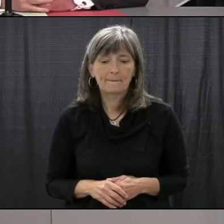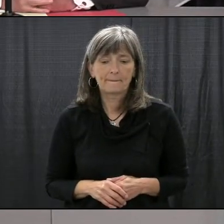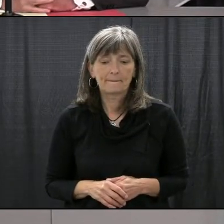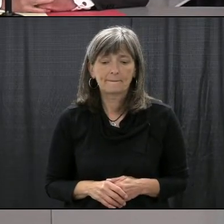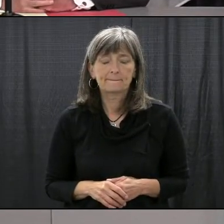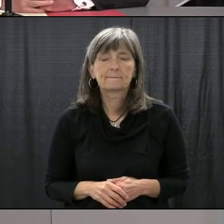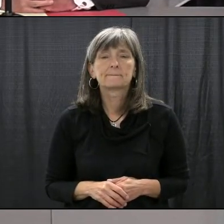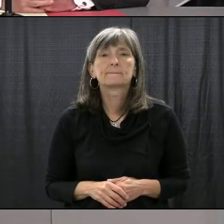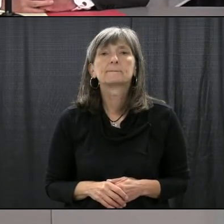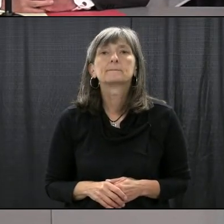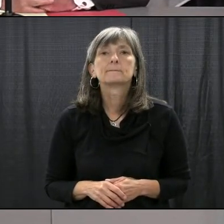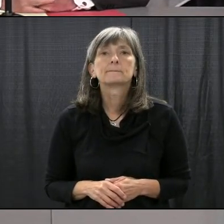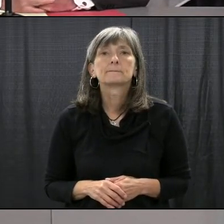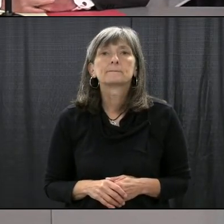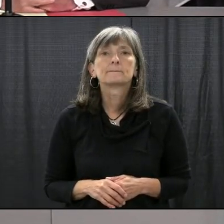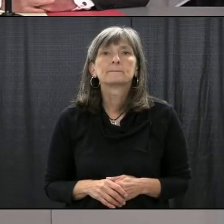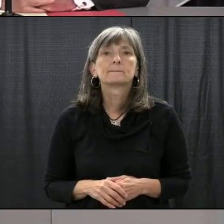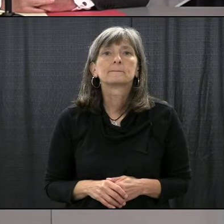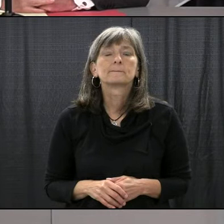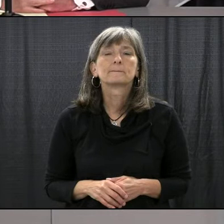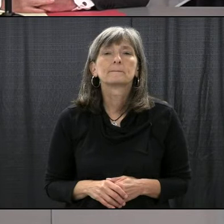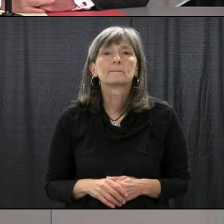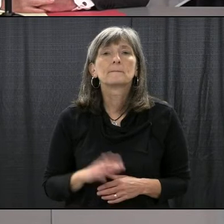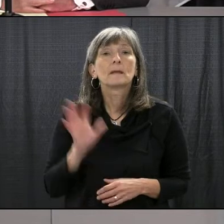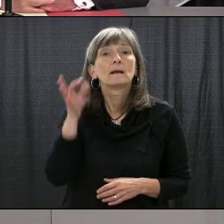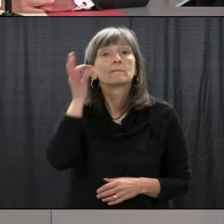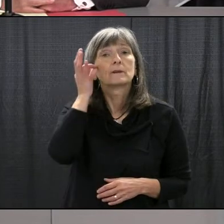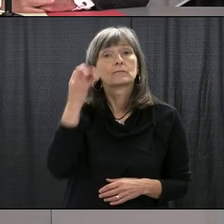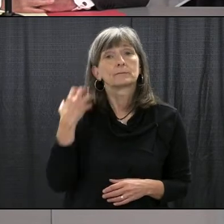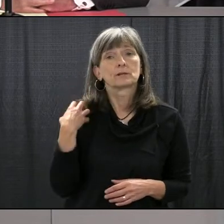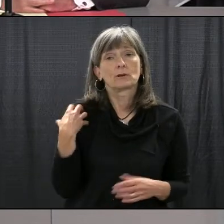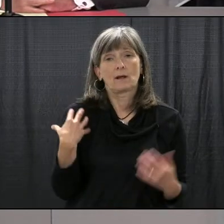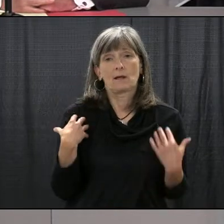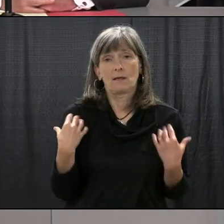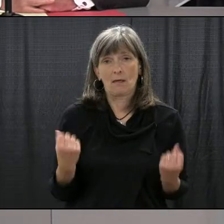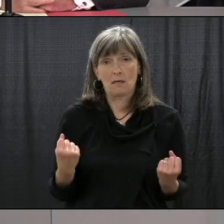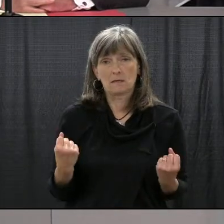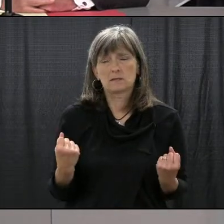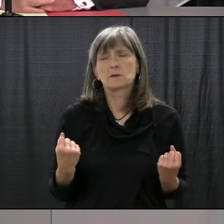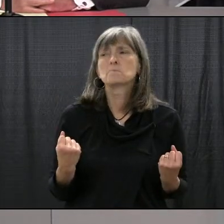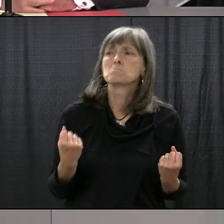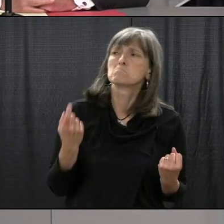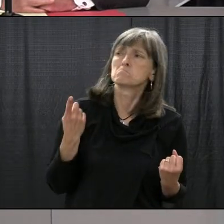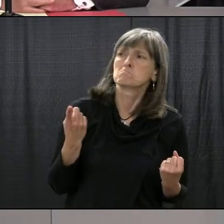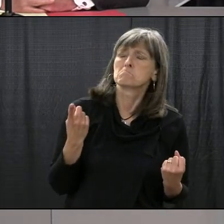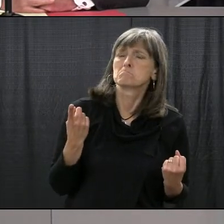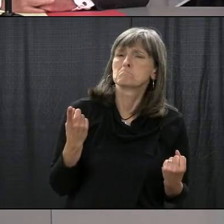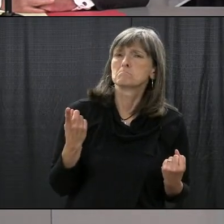Good afternoon. The Federal Minister of Health today made an interesting